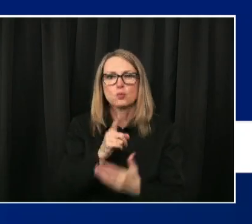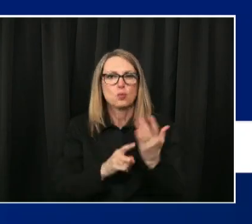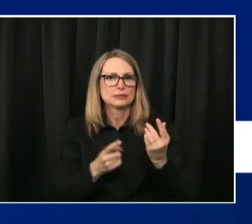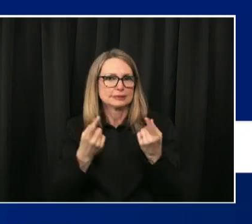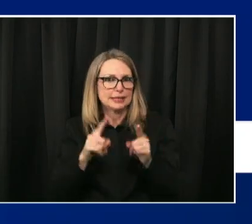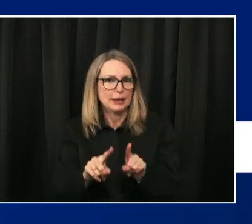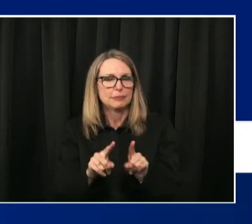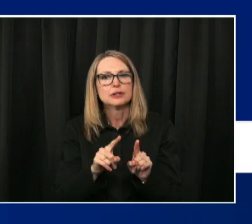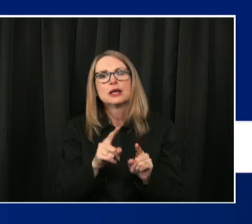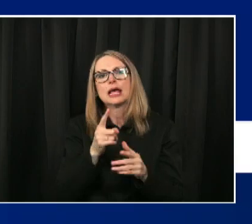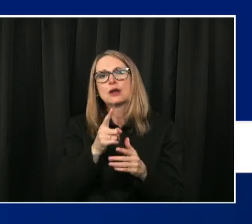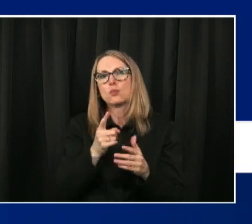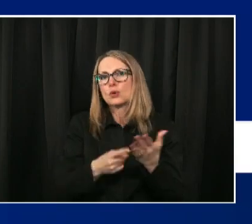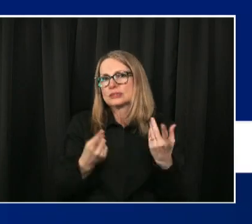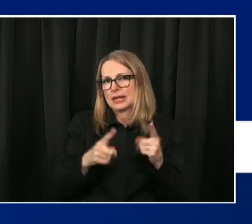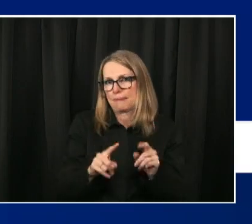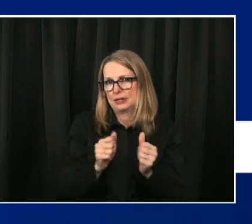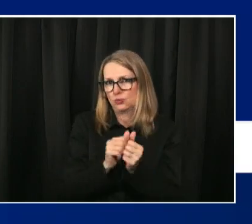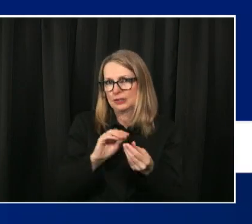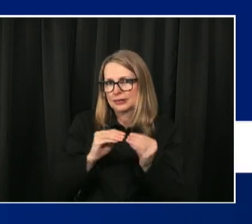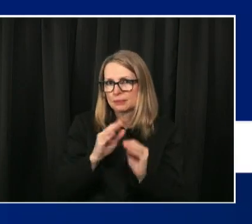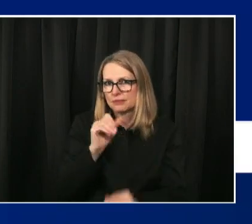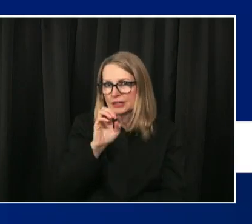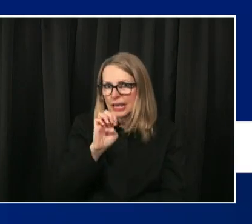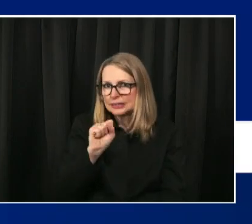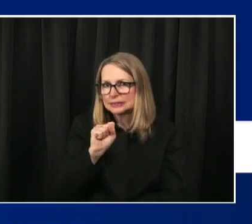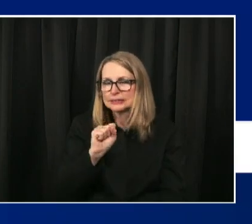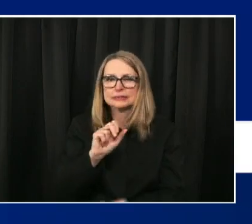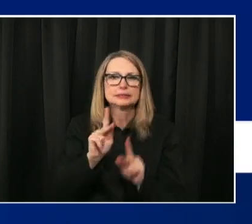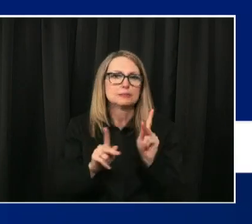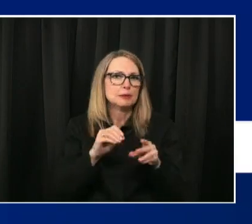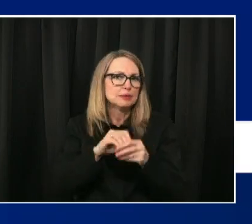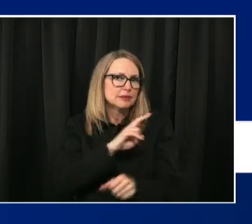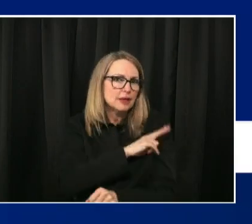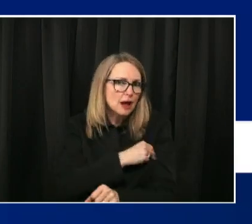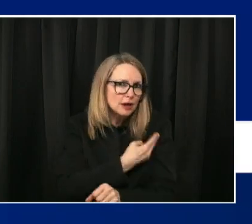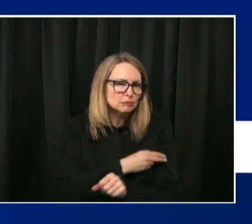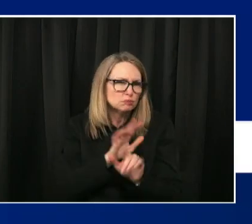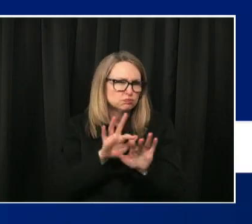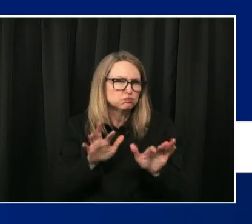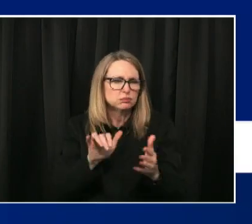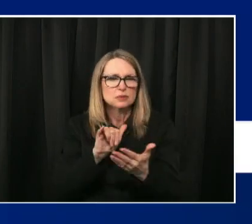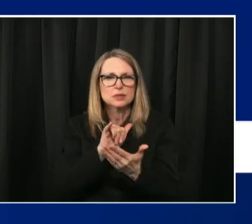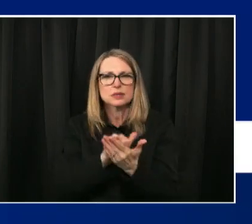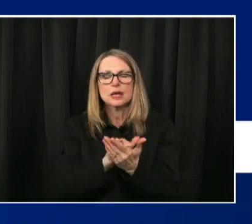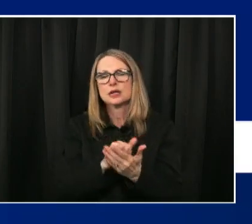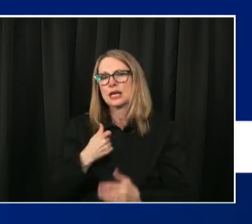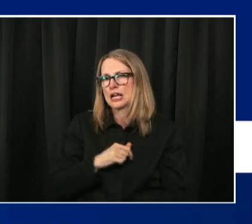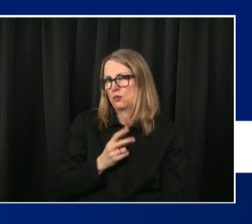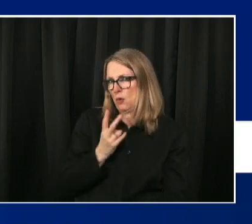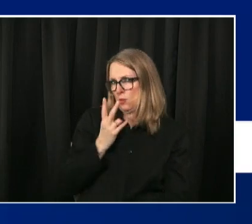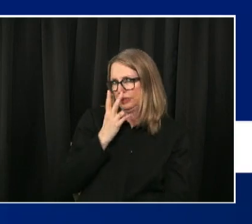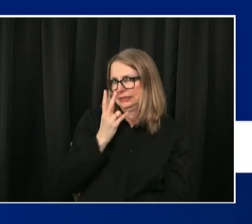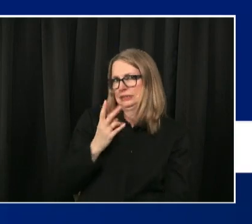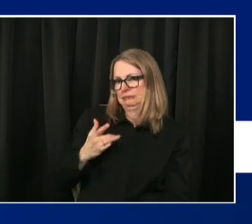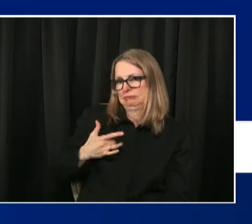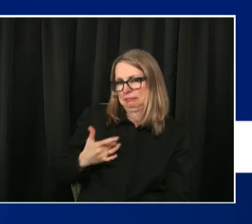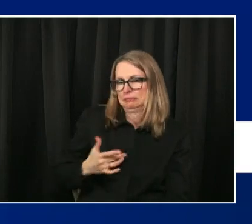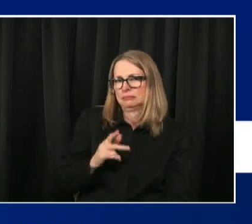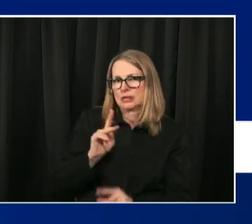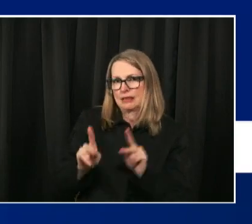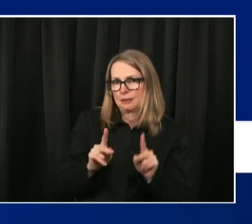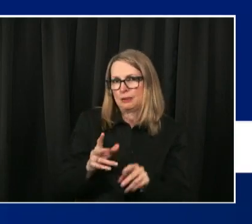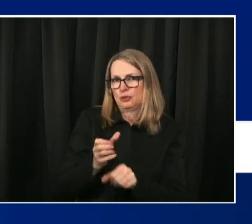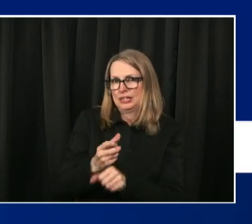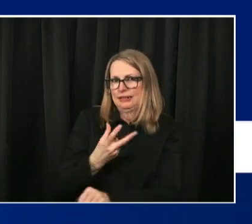where we are with cases, hospitalizations, talk a little bit about some of the trends that we're seeing in individuals that are being